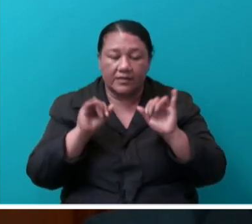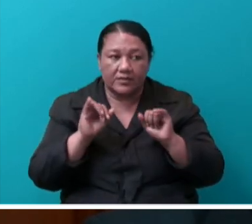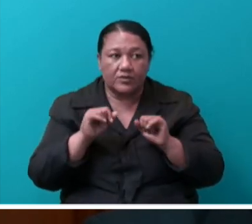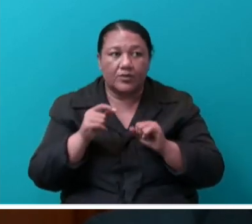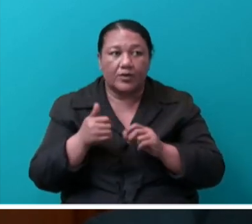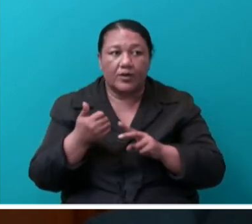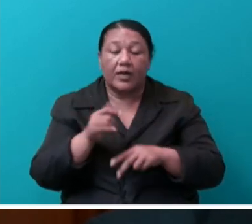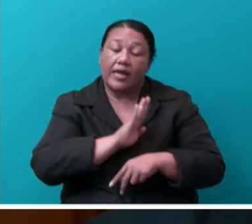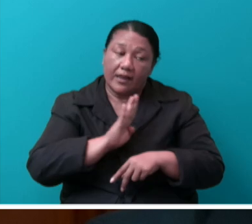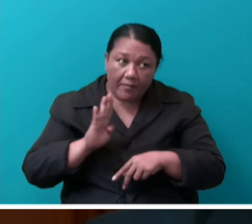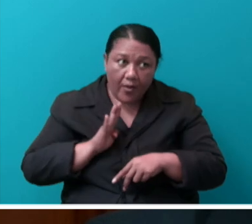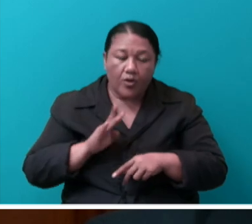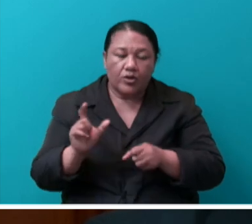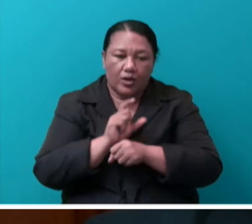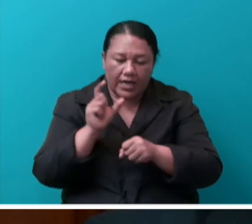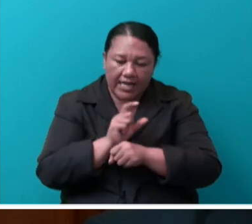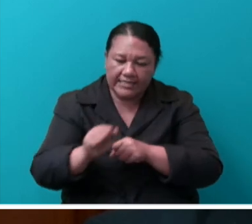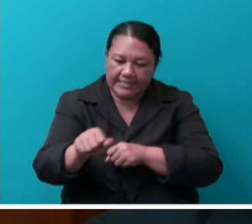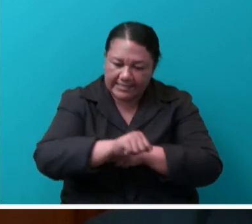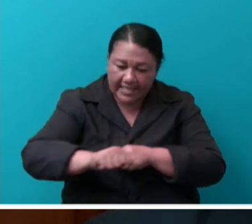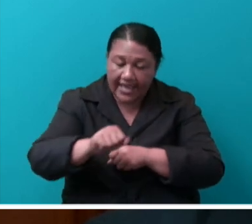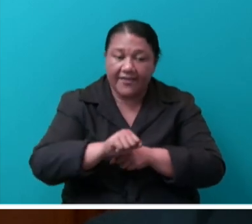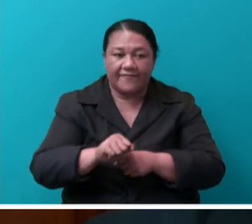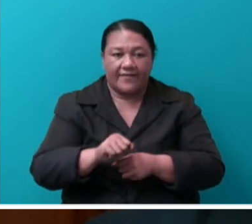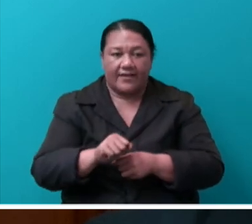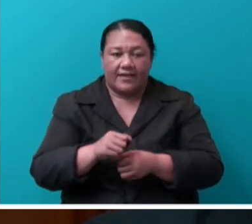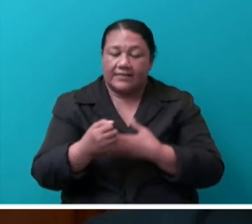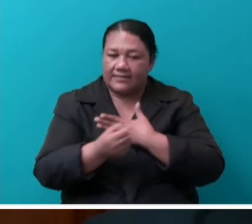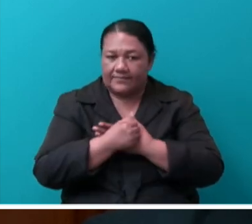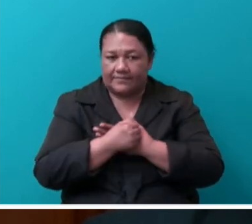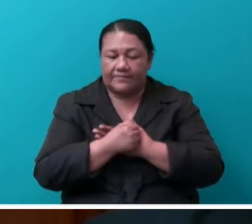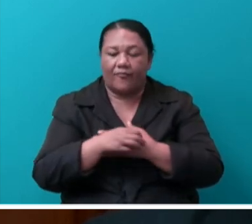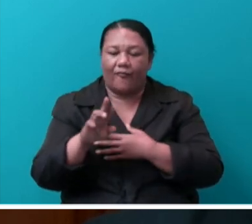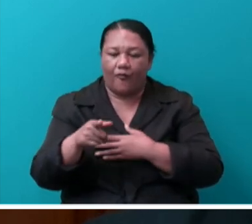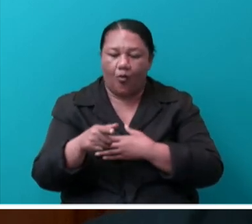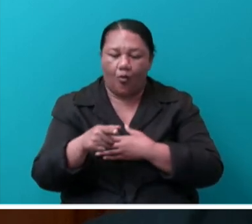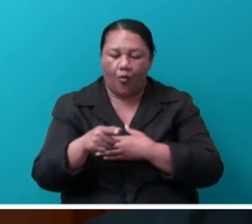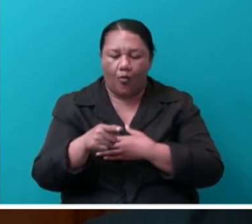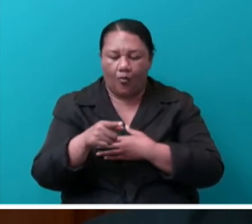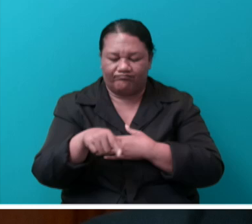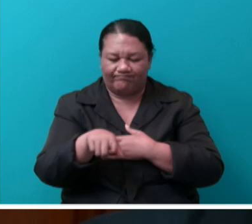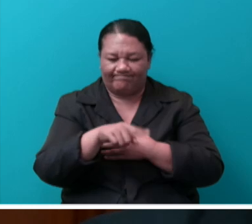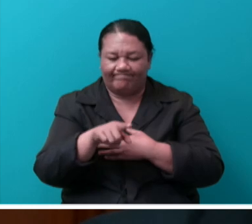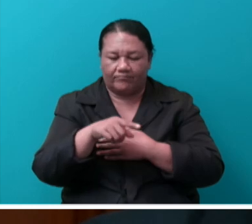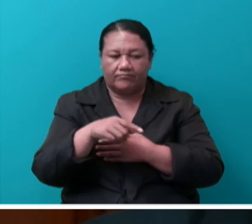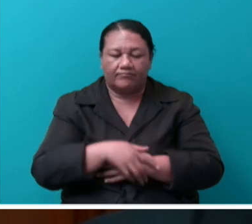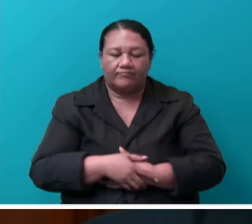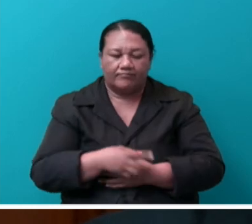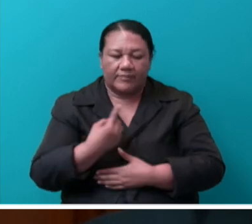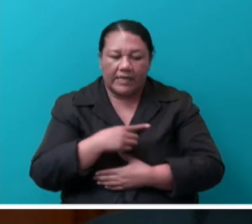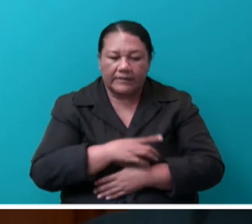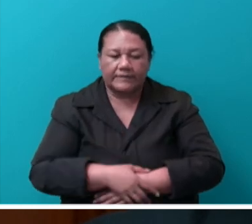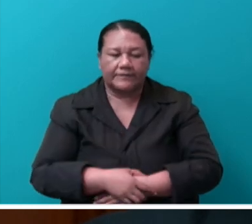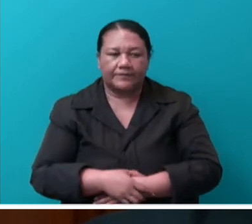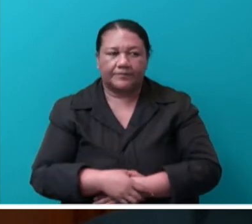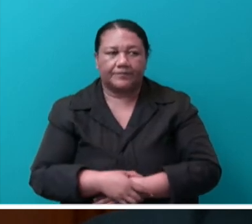the efforts to create safe spaces, Honorable Speaker, across our villages and our settlements. I am even more grateful,